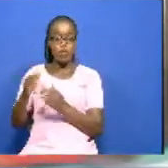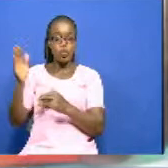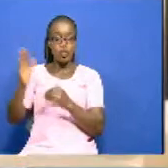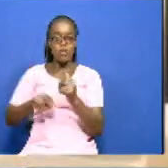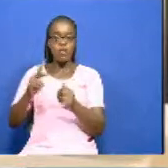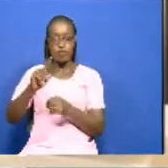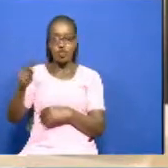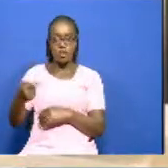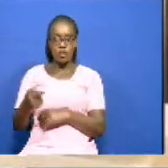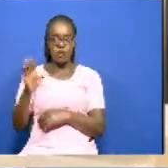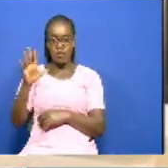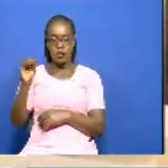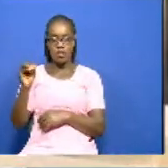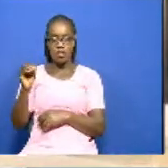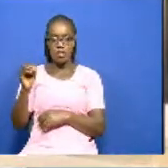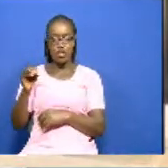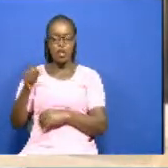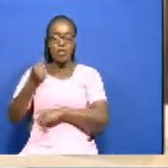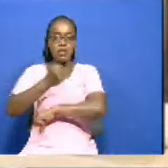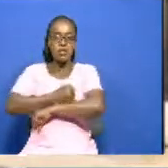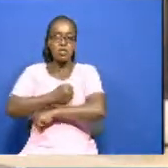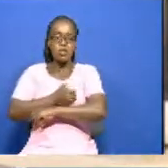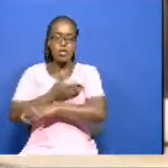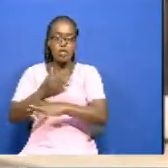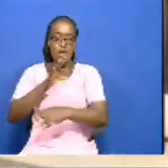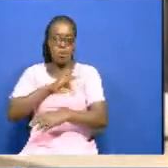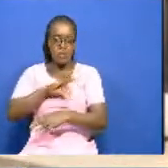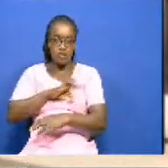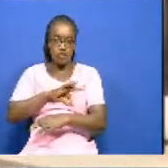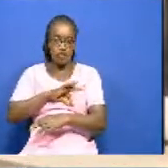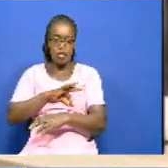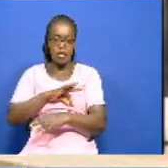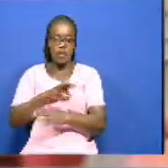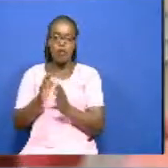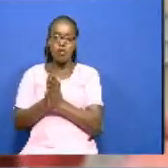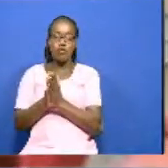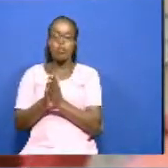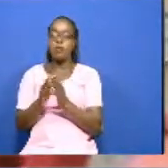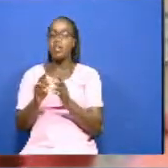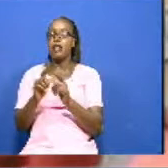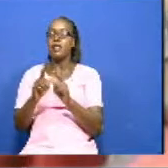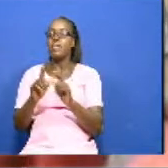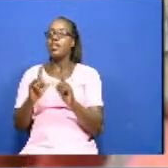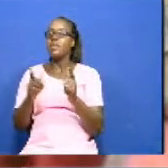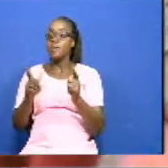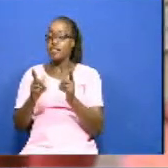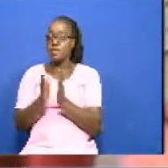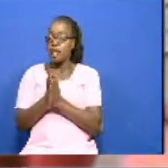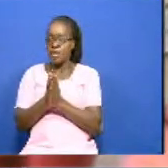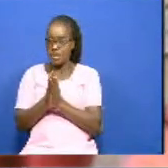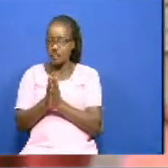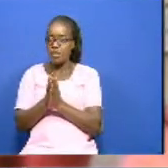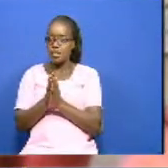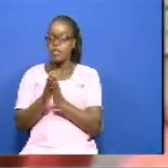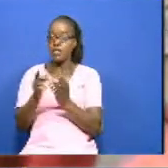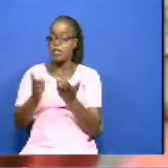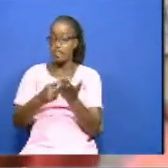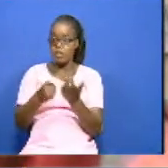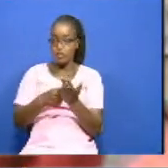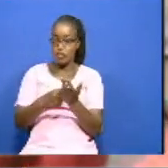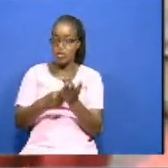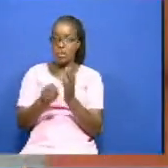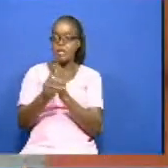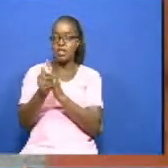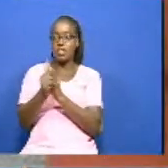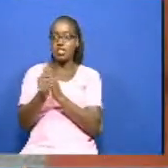2,500 pupils from 40 schools in the region are benefiting from a literacy and numeracy reading skills through the lessons being broadcast in